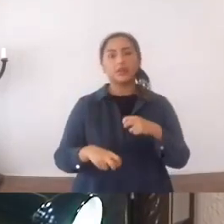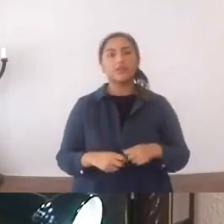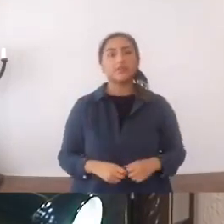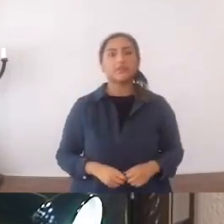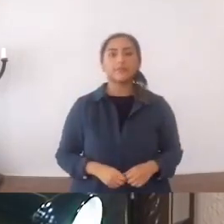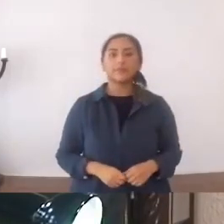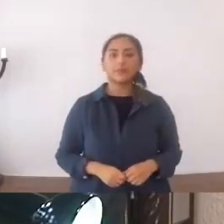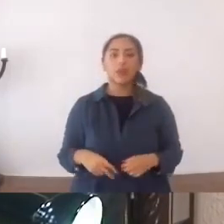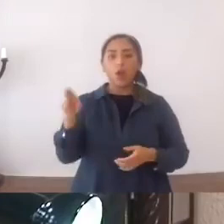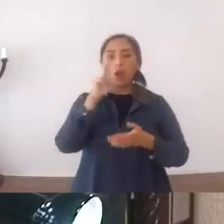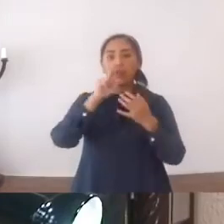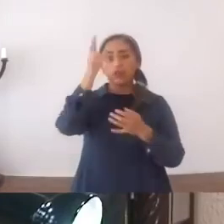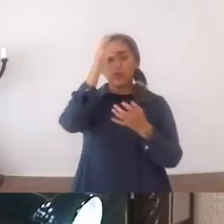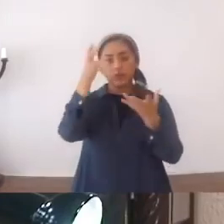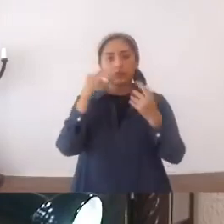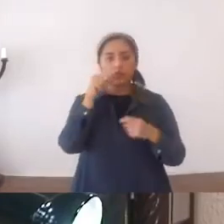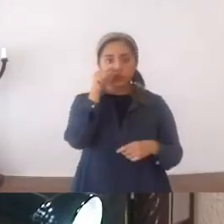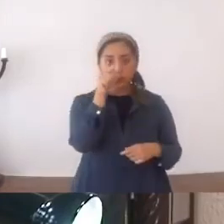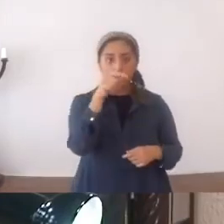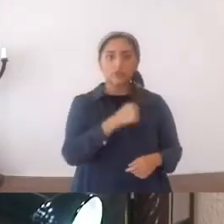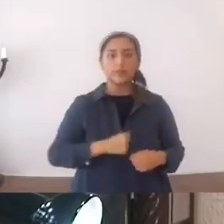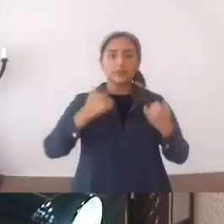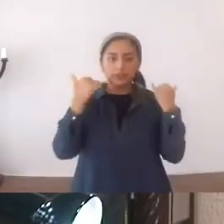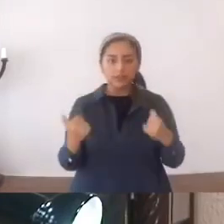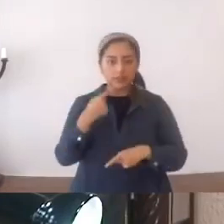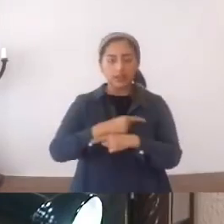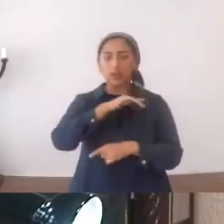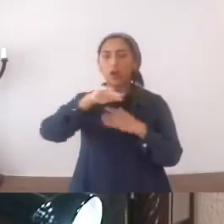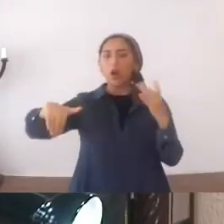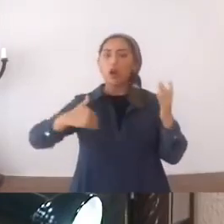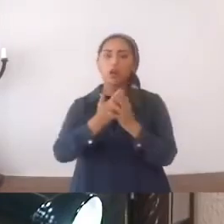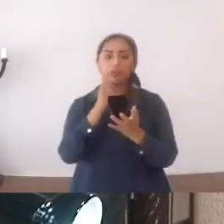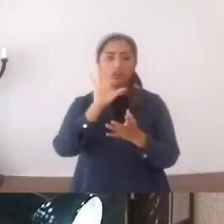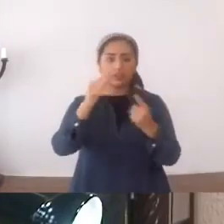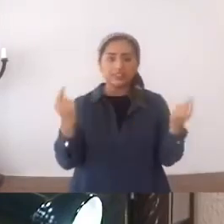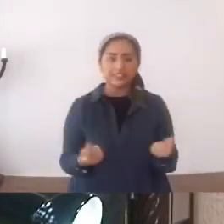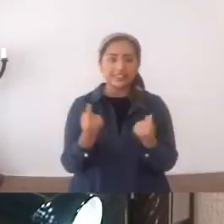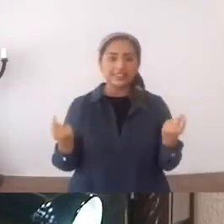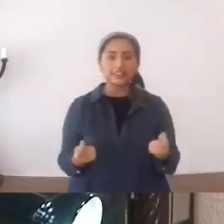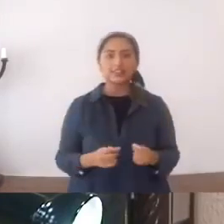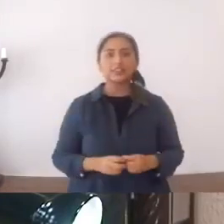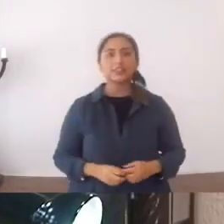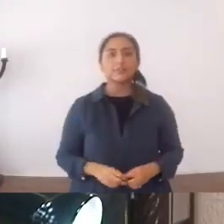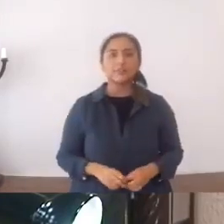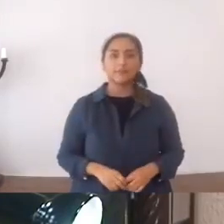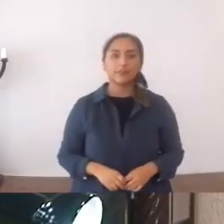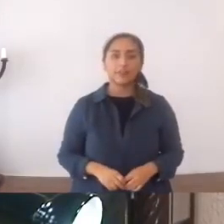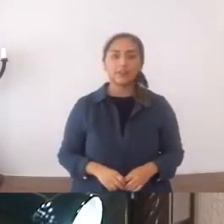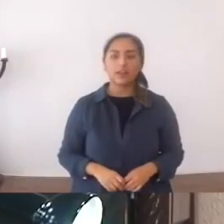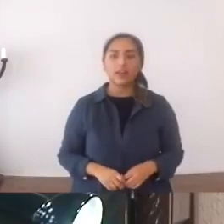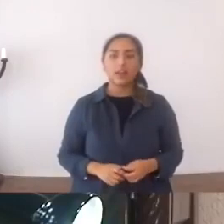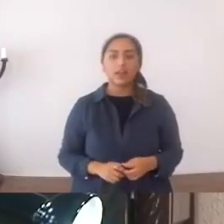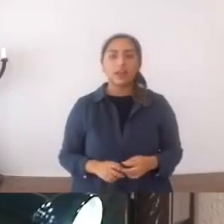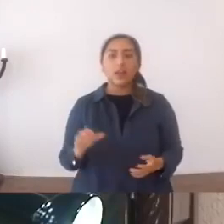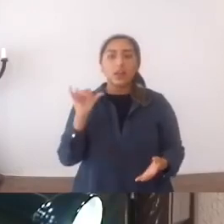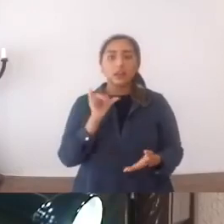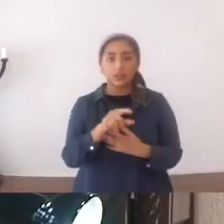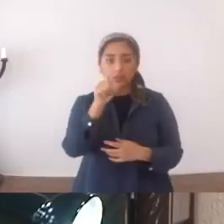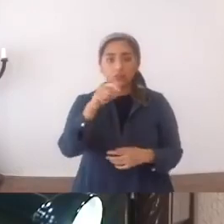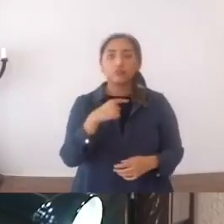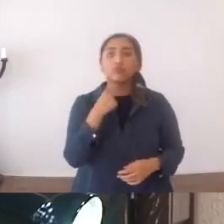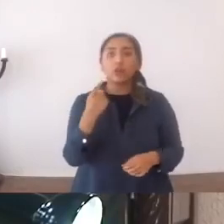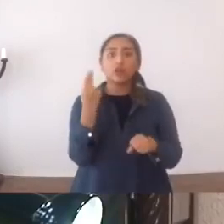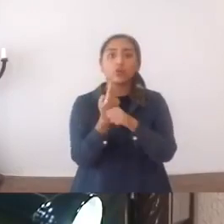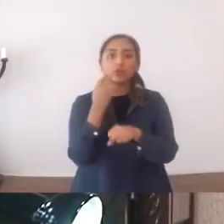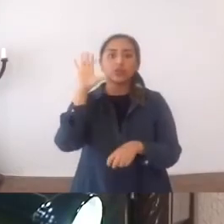es el problema. And that is the El problem. Eterno quiere que te arrepientas hoy de todos tus Eternal pecados, Father wants you to make a repentance today from